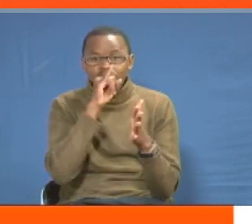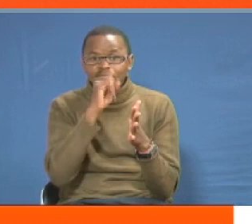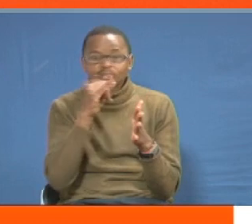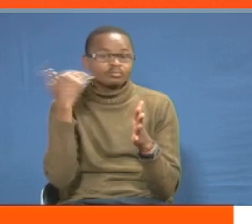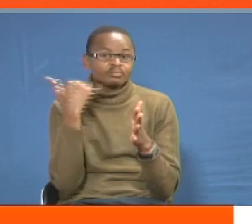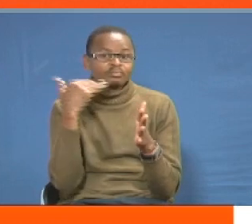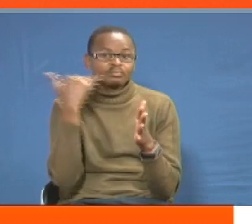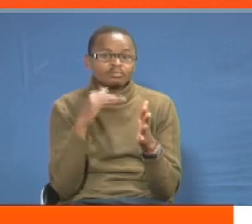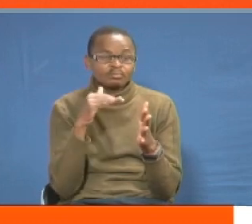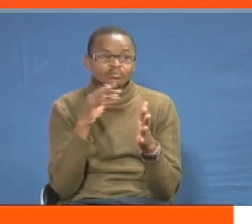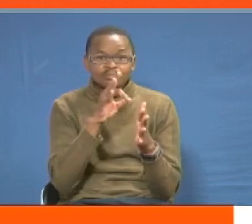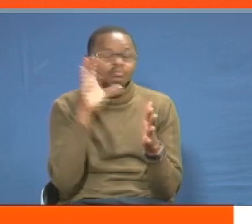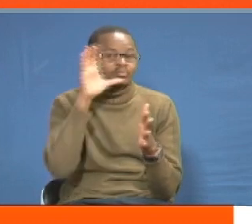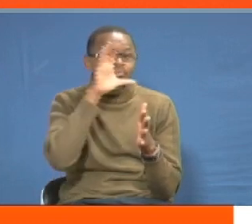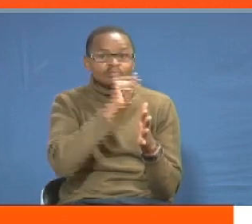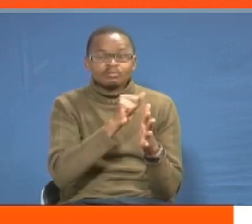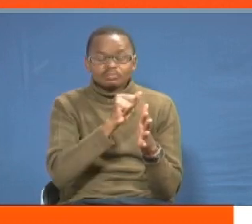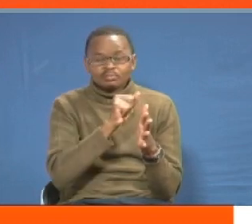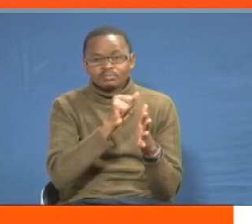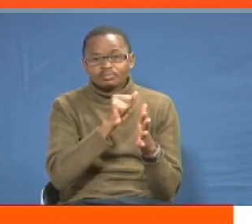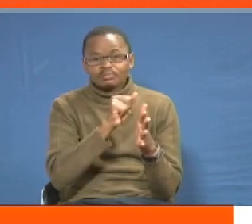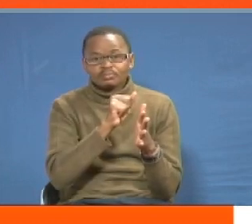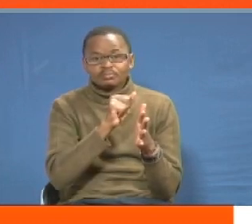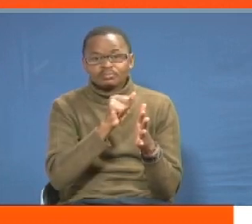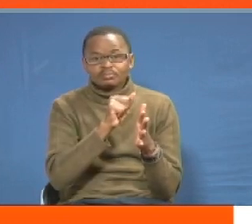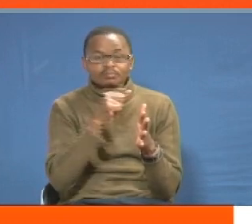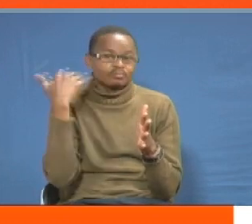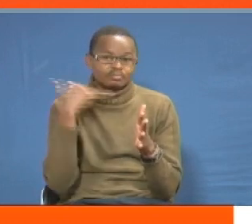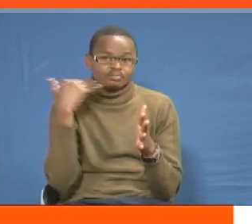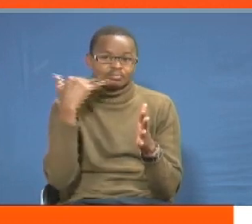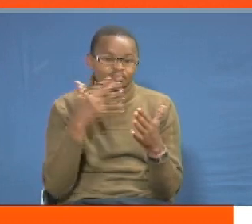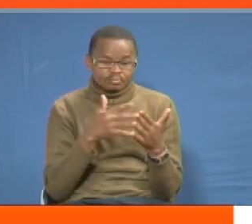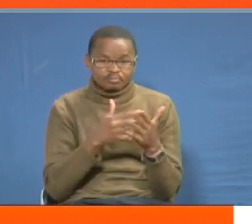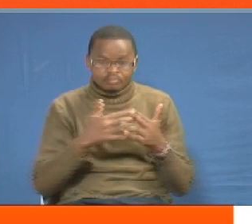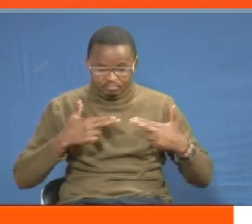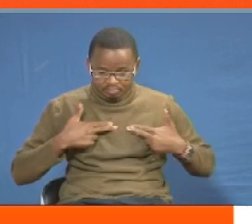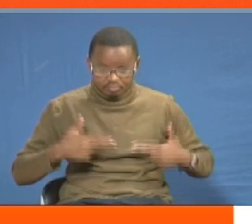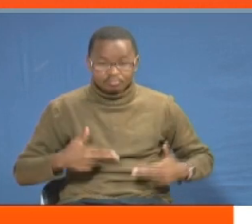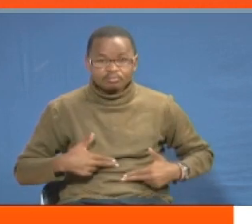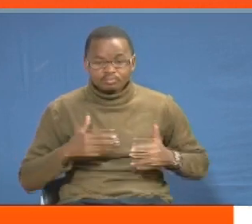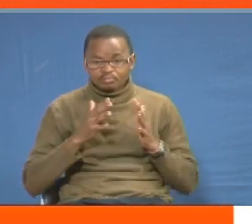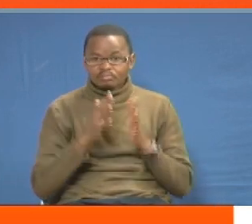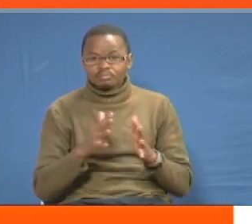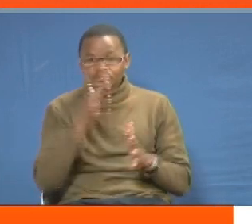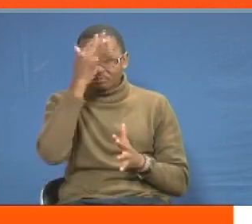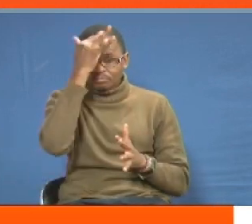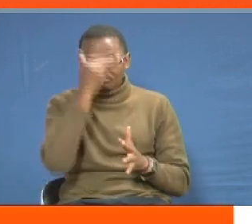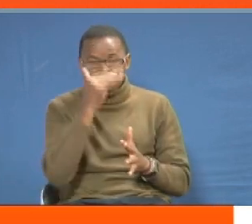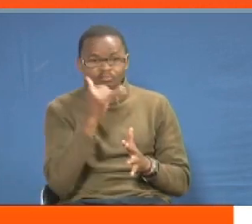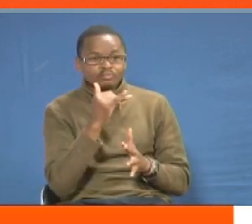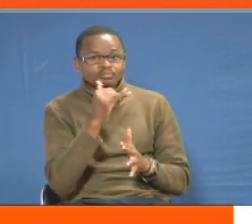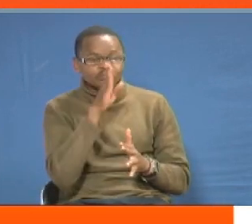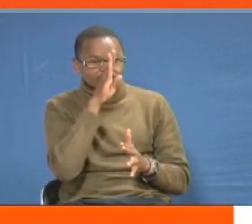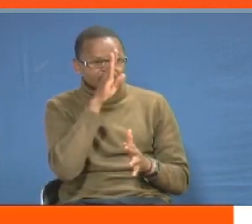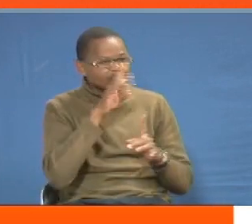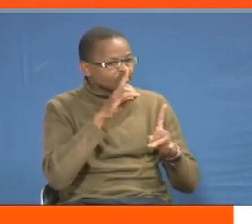It is criminal. I would just, if I lack a better word, I would just say it's a crime against humanity. So why would